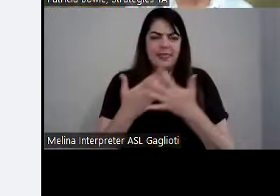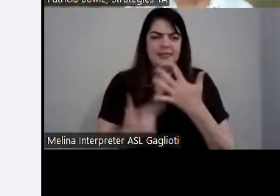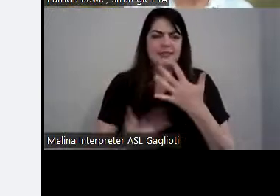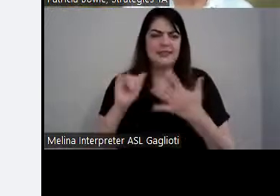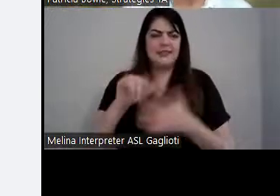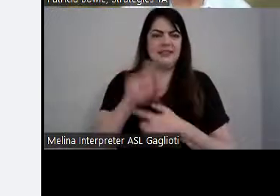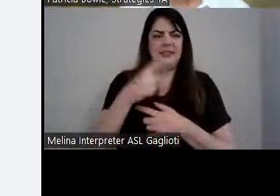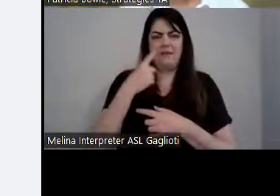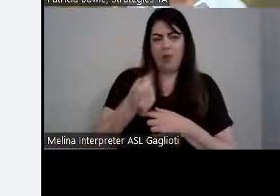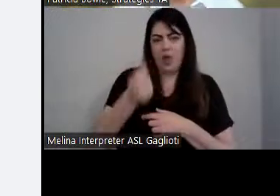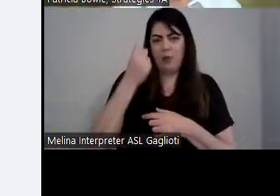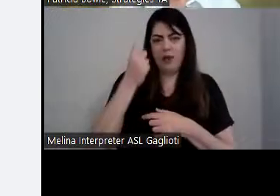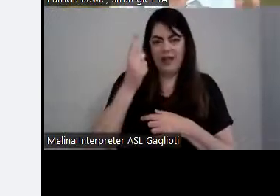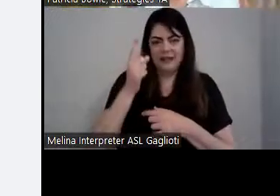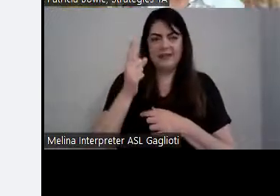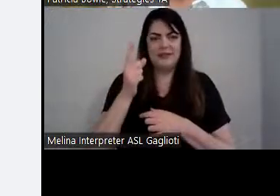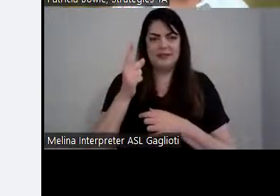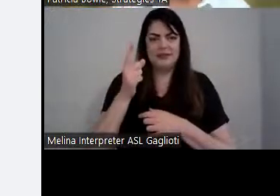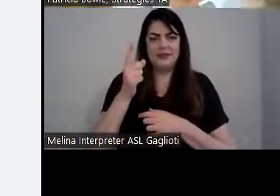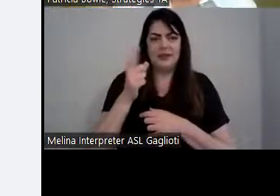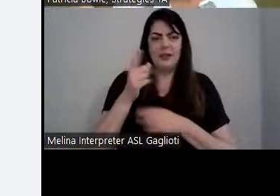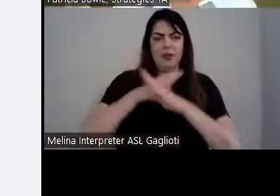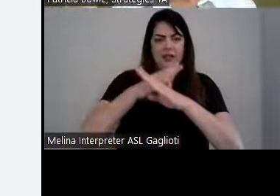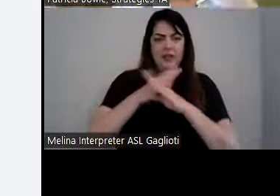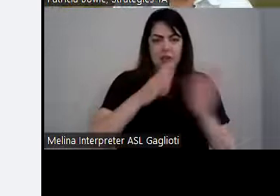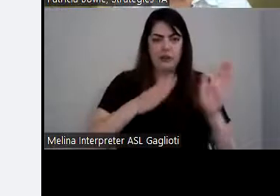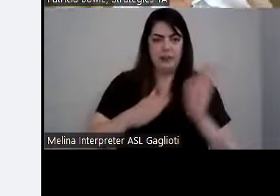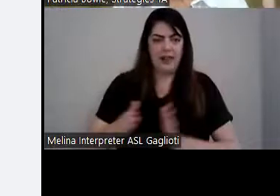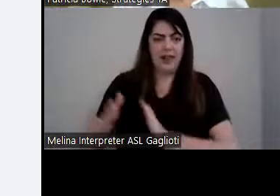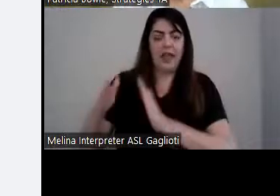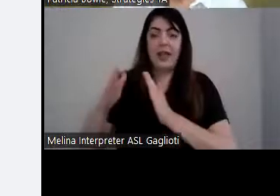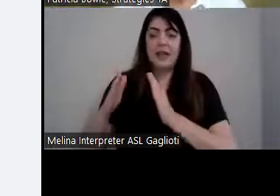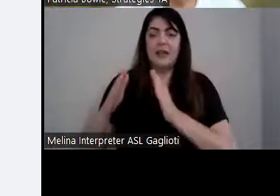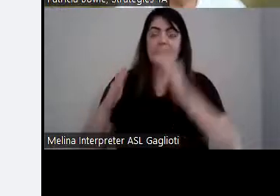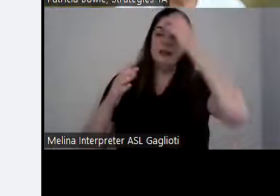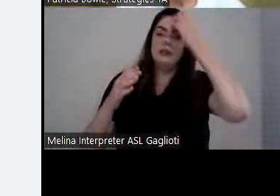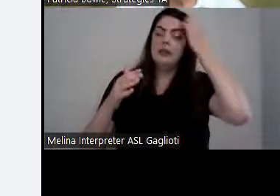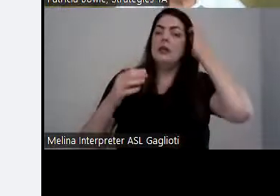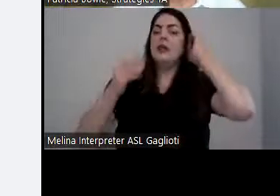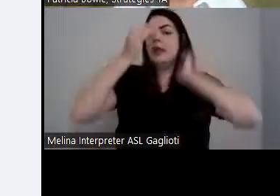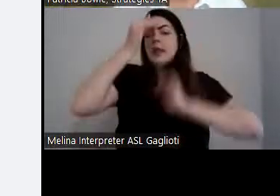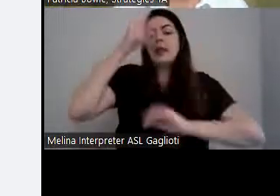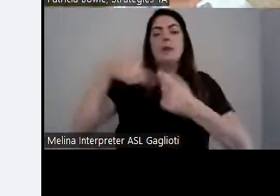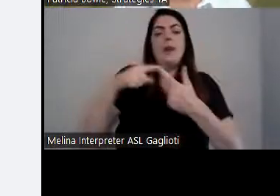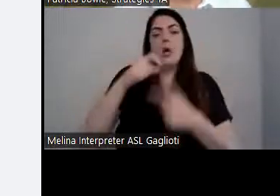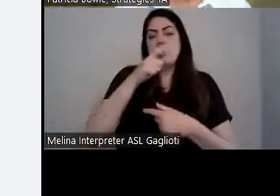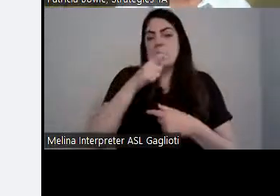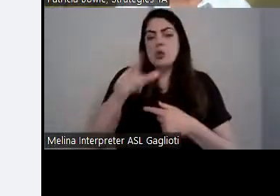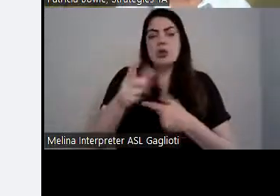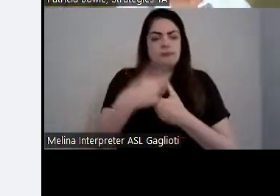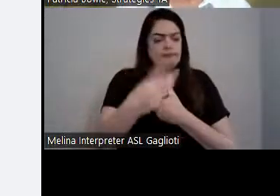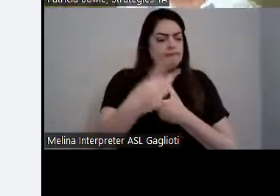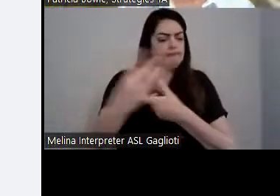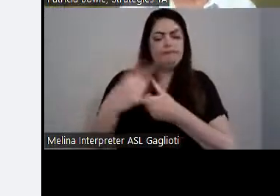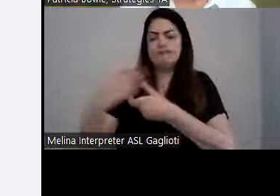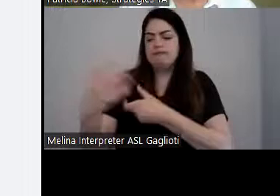comprehensive prevention plan, right? So thinking about who you have all brought together, who's actually contributing